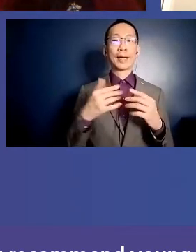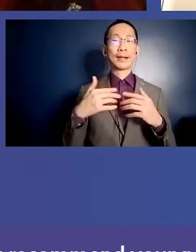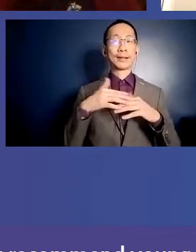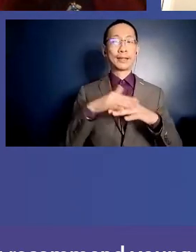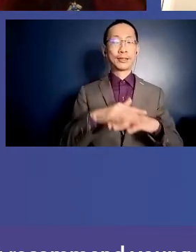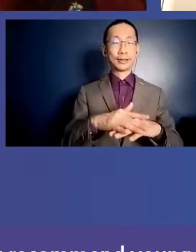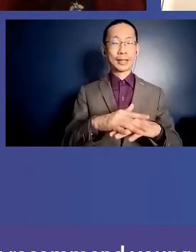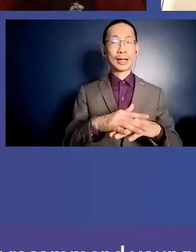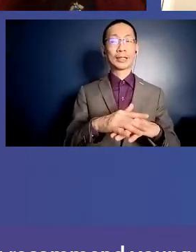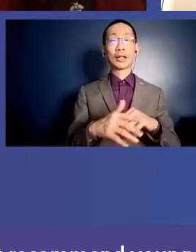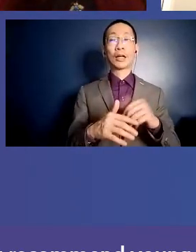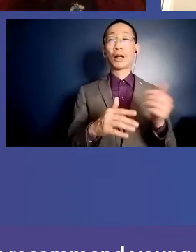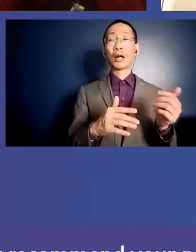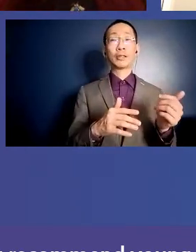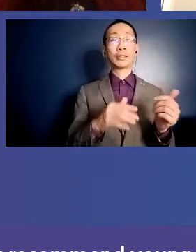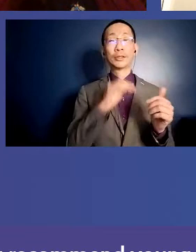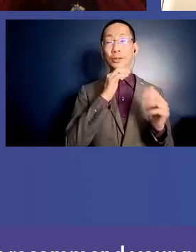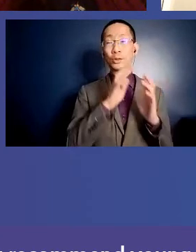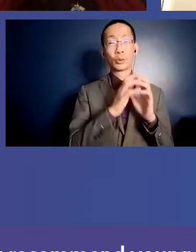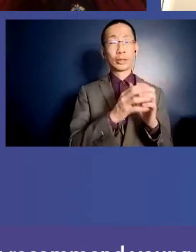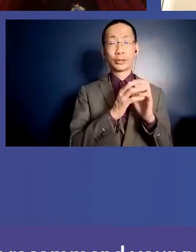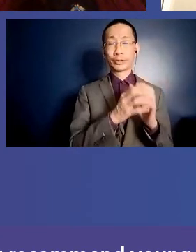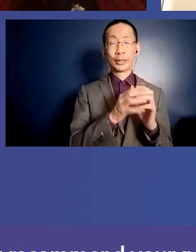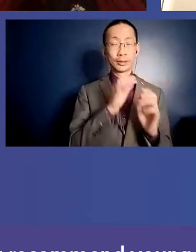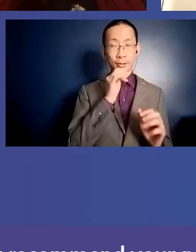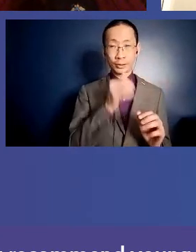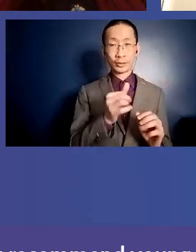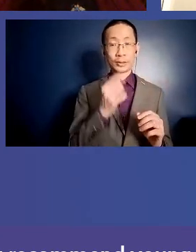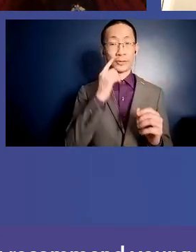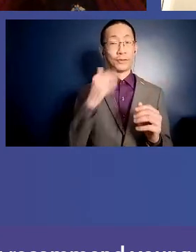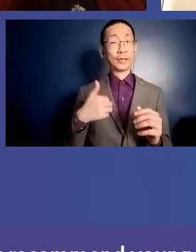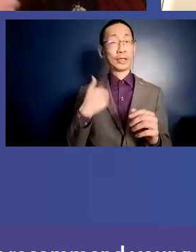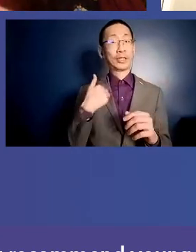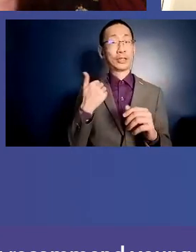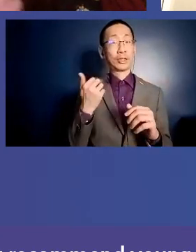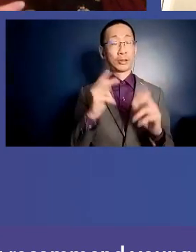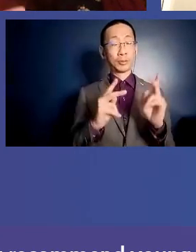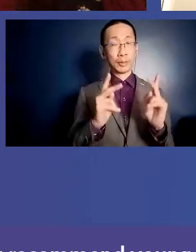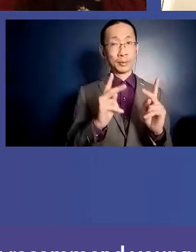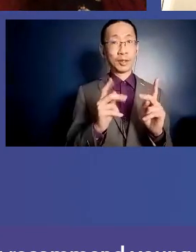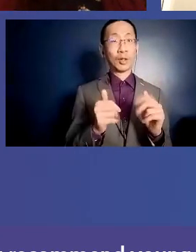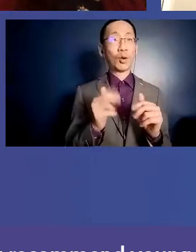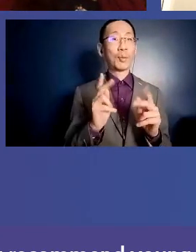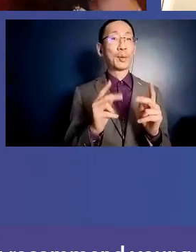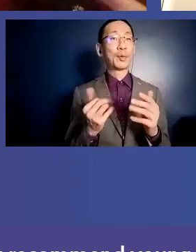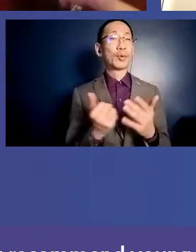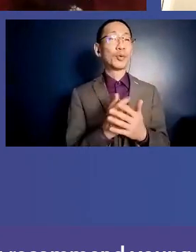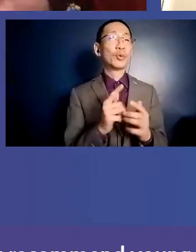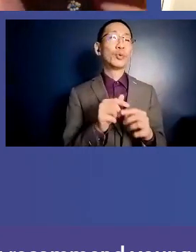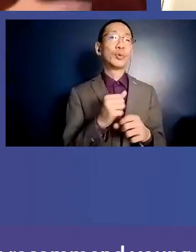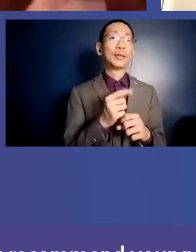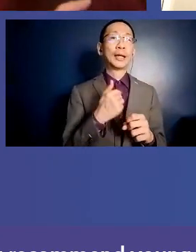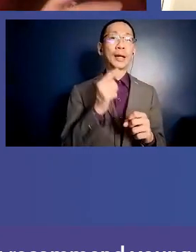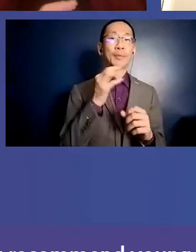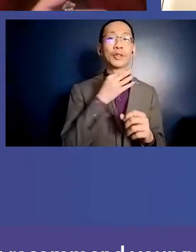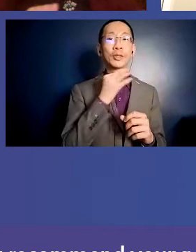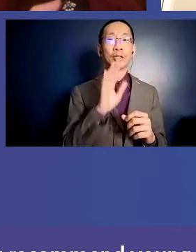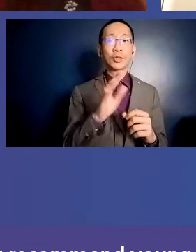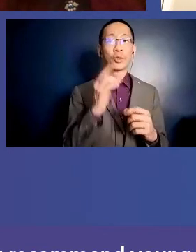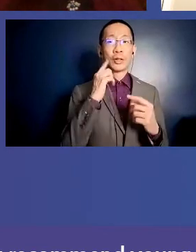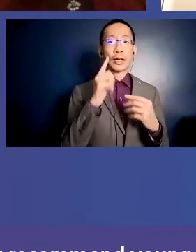that they don't. So for younger folks or folks new to producing, I'm curious if you have thoughts